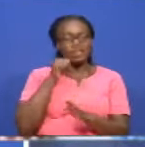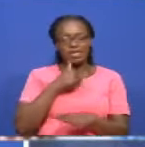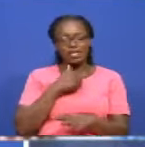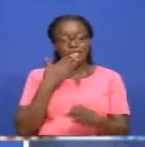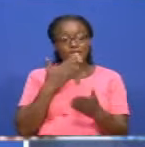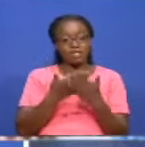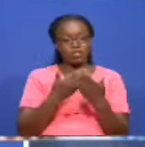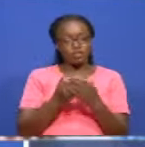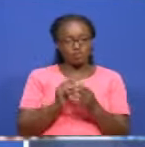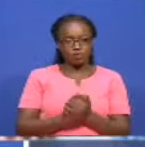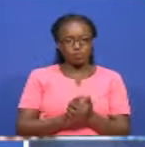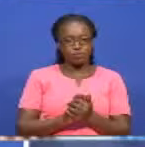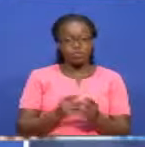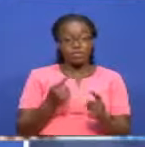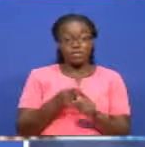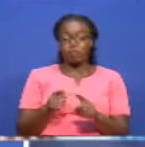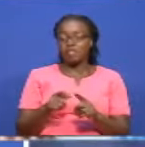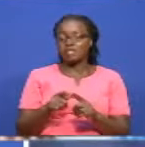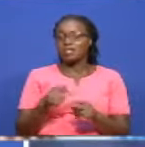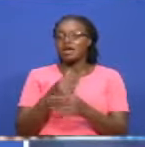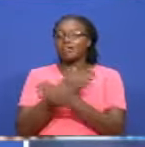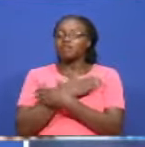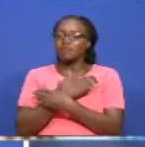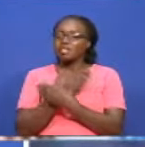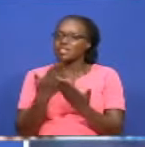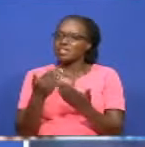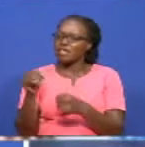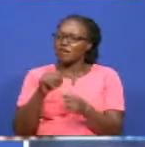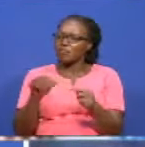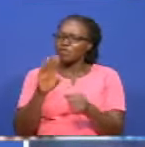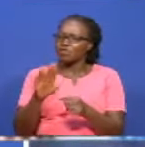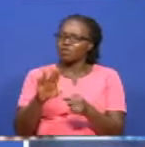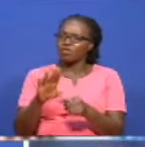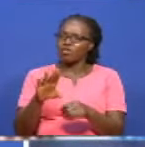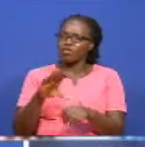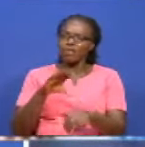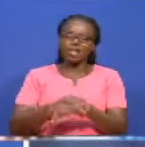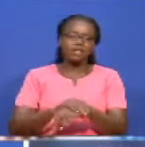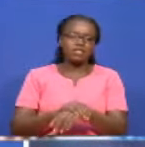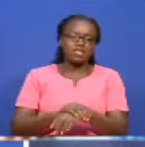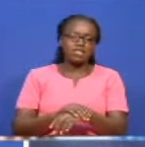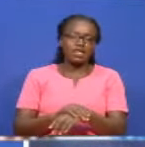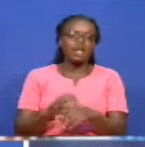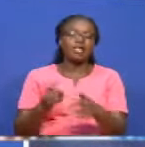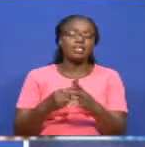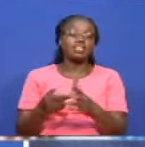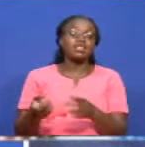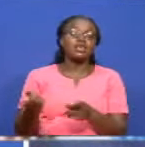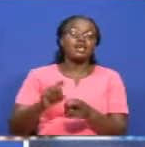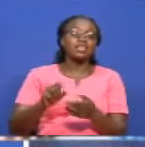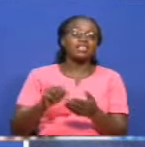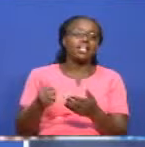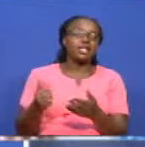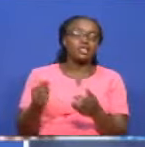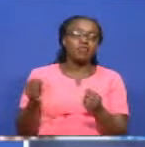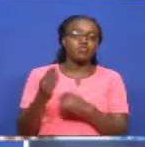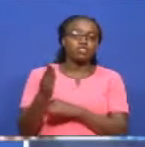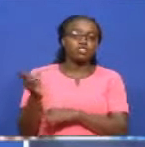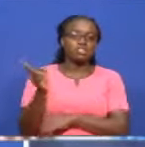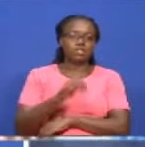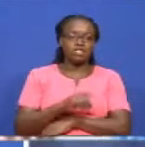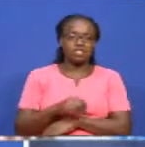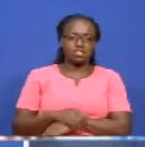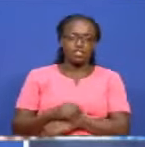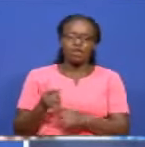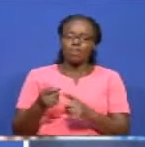that time, kuna wenzetu kama wanne walikuwa wamepatikana tukiwa hapo quarantine. Ikabidi tukaongezewa zengine 14 days. So kwa